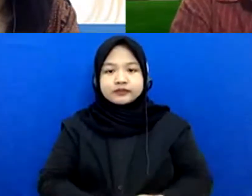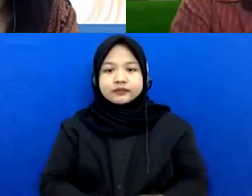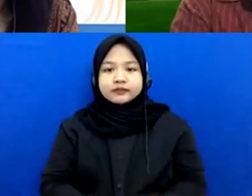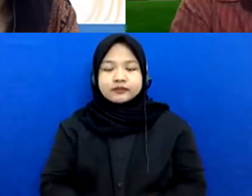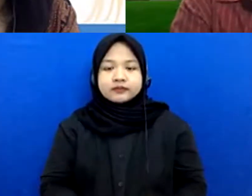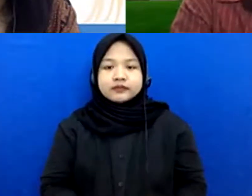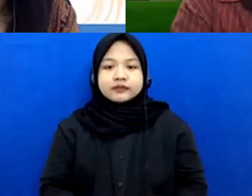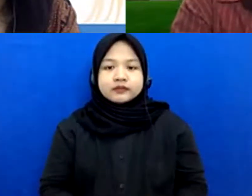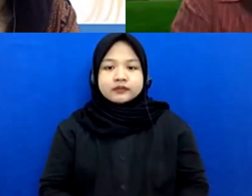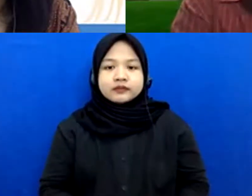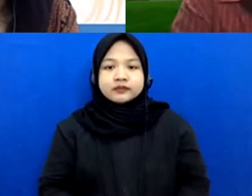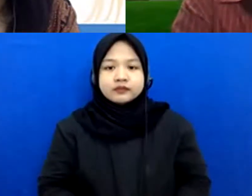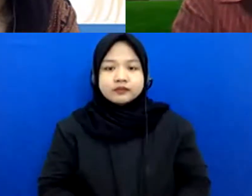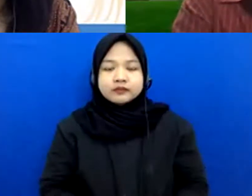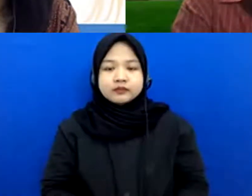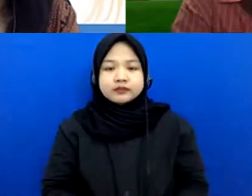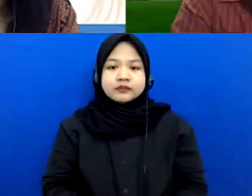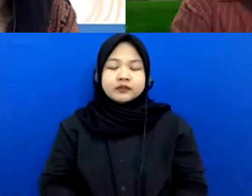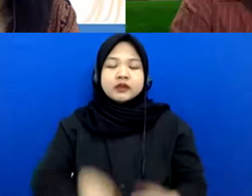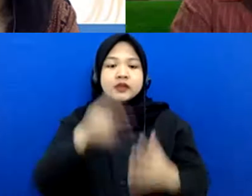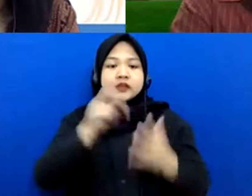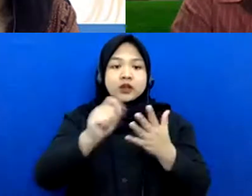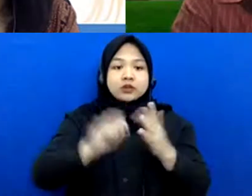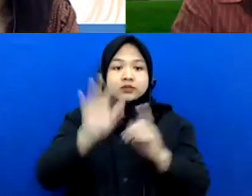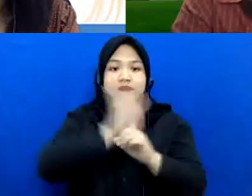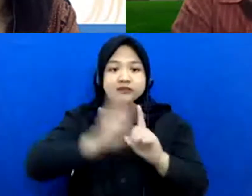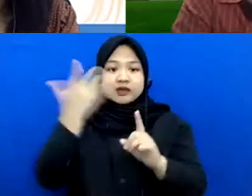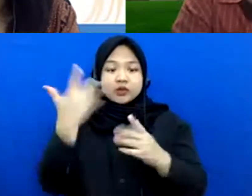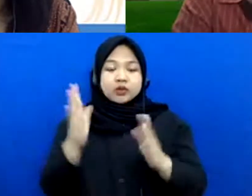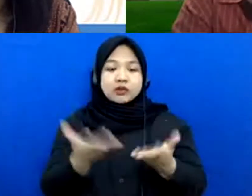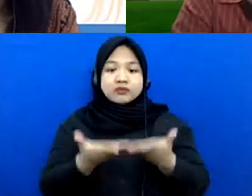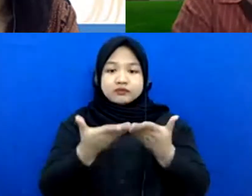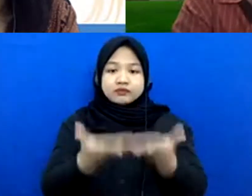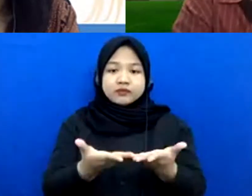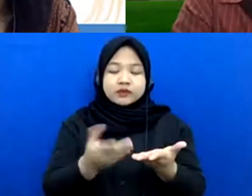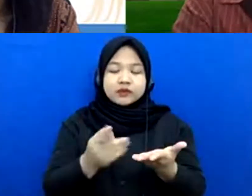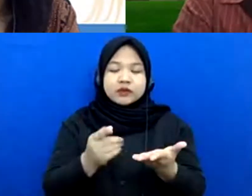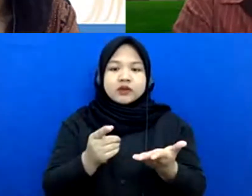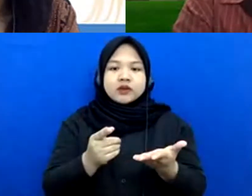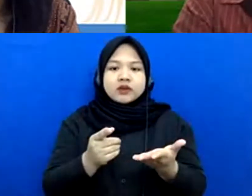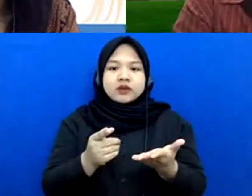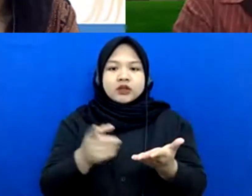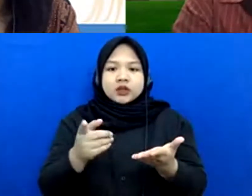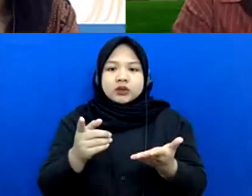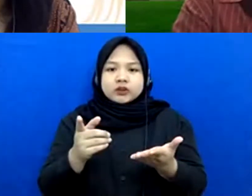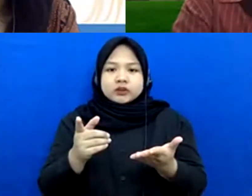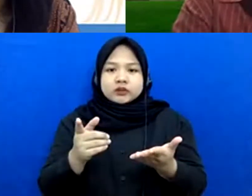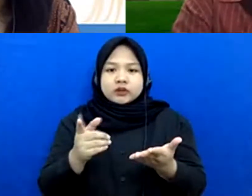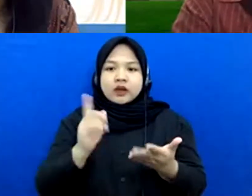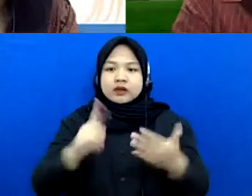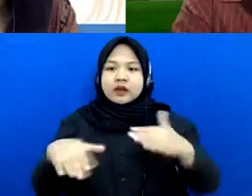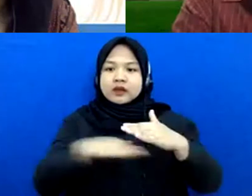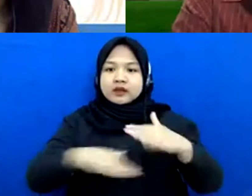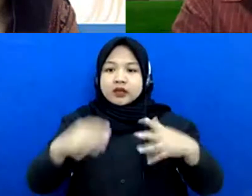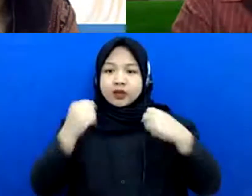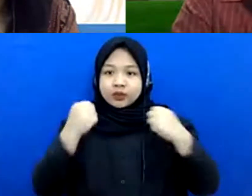I thought the background and the literature that you have provided certainly had a strong basis.